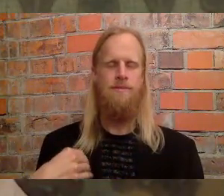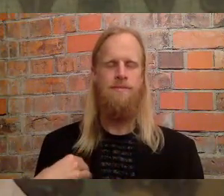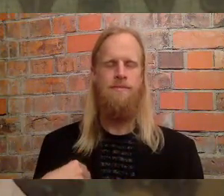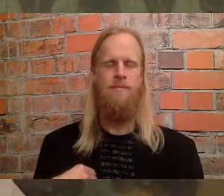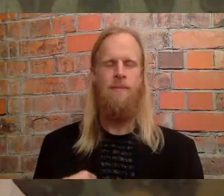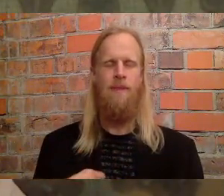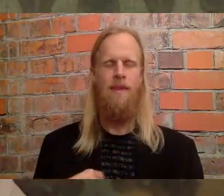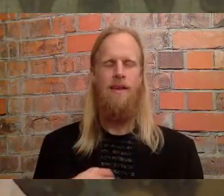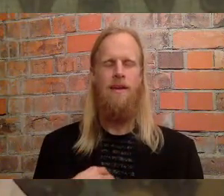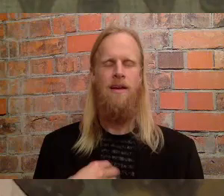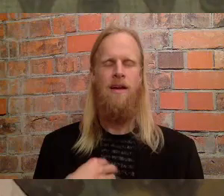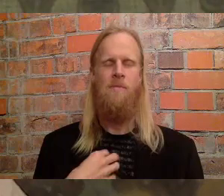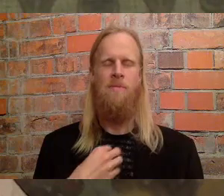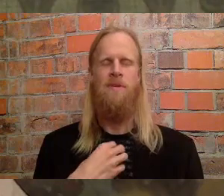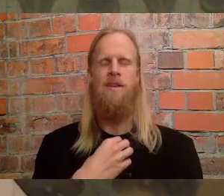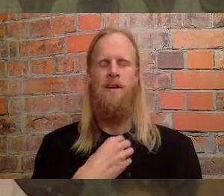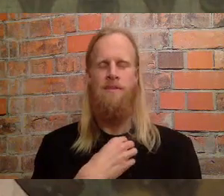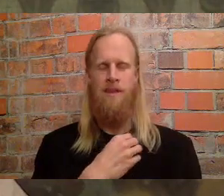accepting myself.